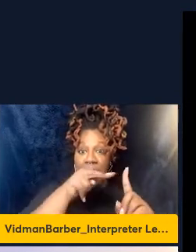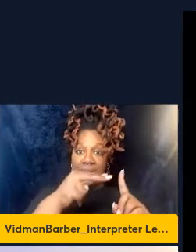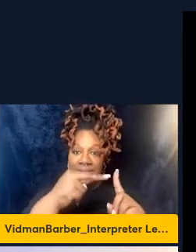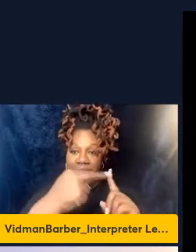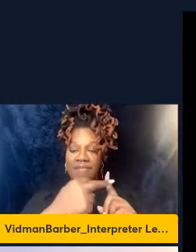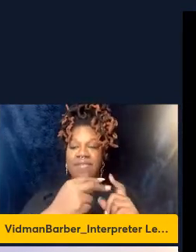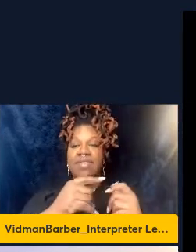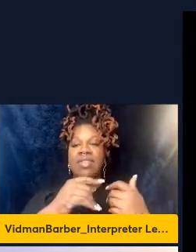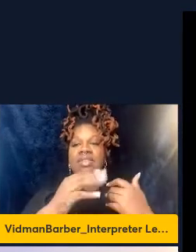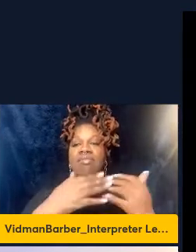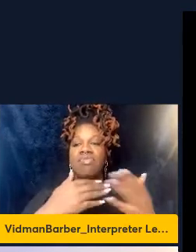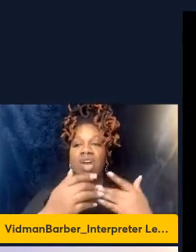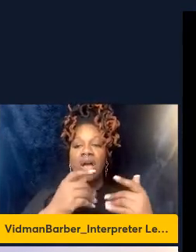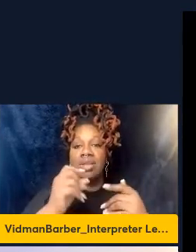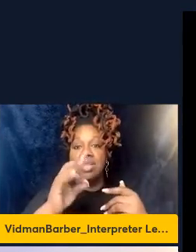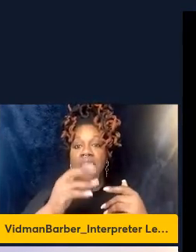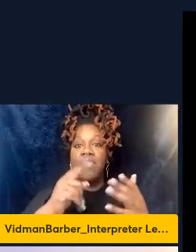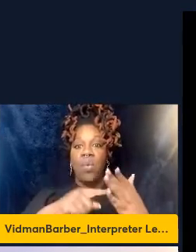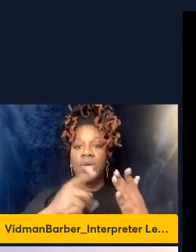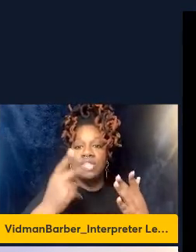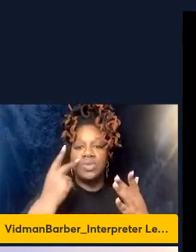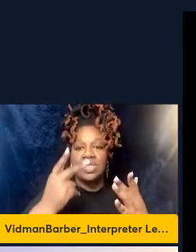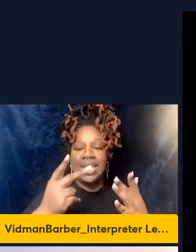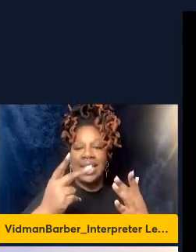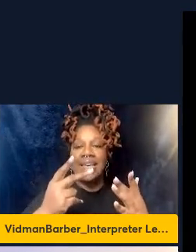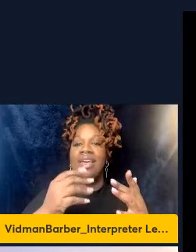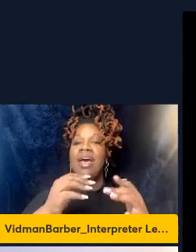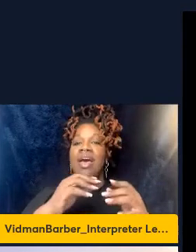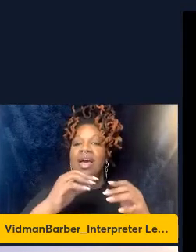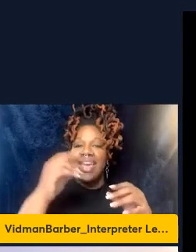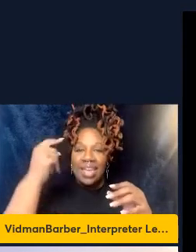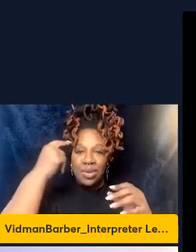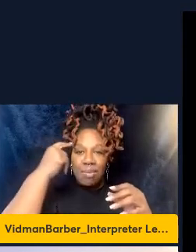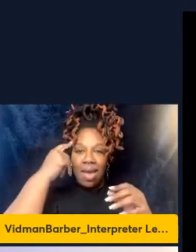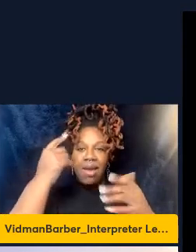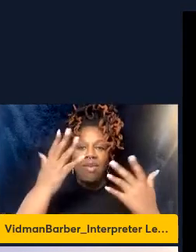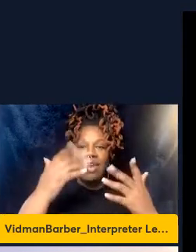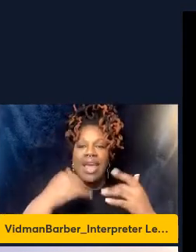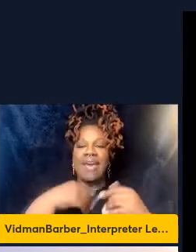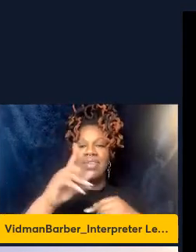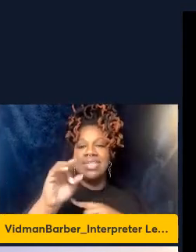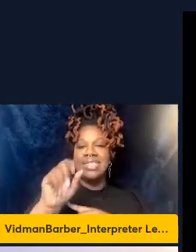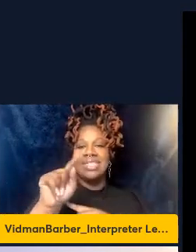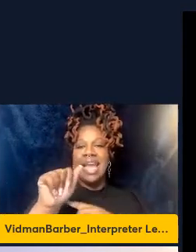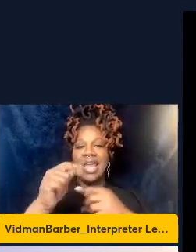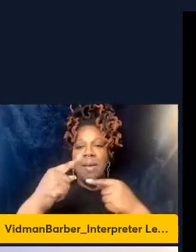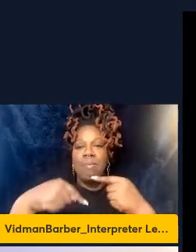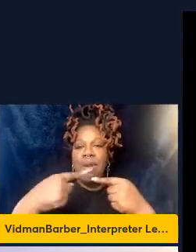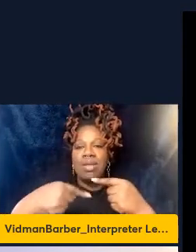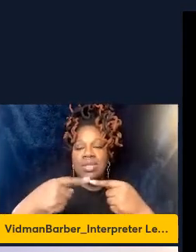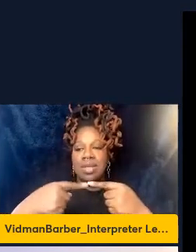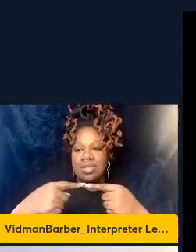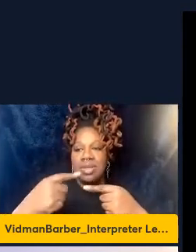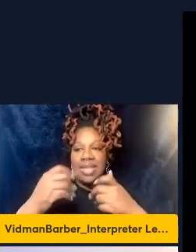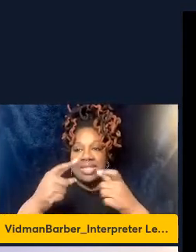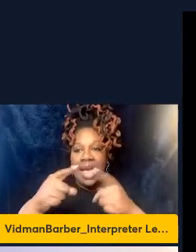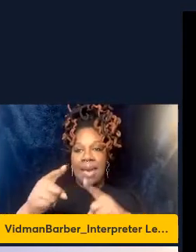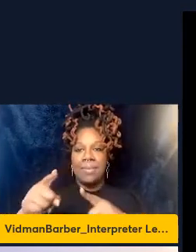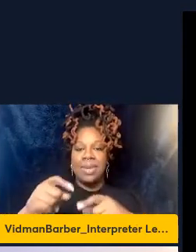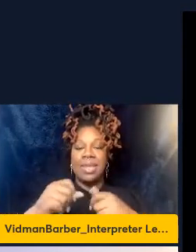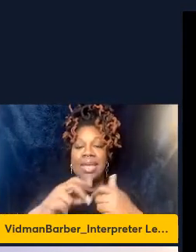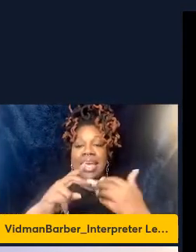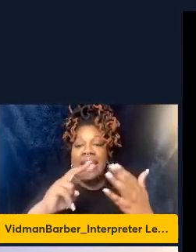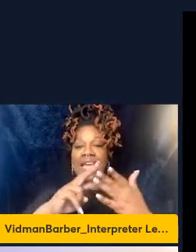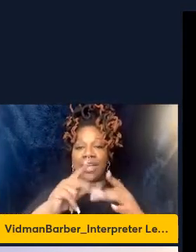there's some sort of data processing that's occurring to get either the old woman or the young woman